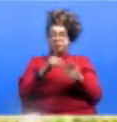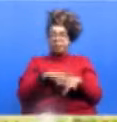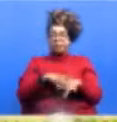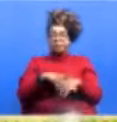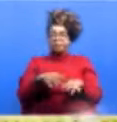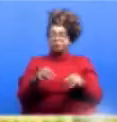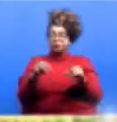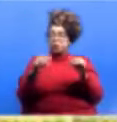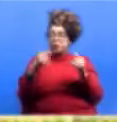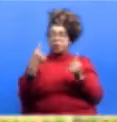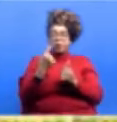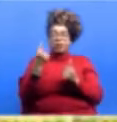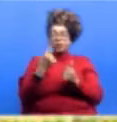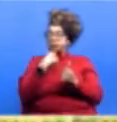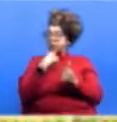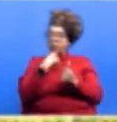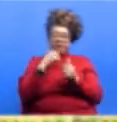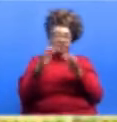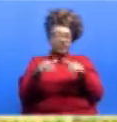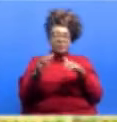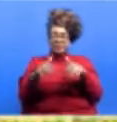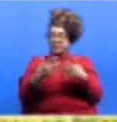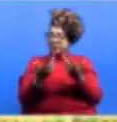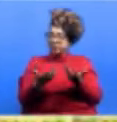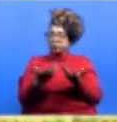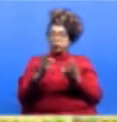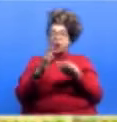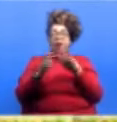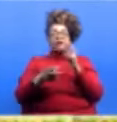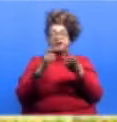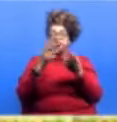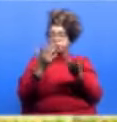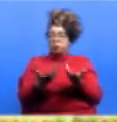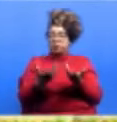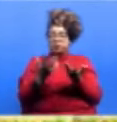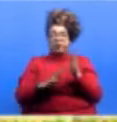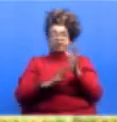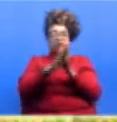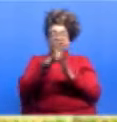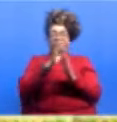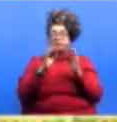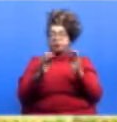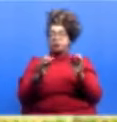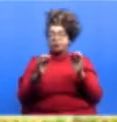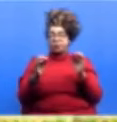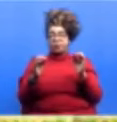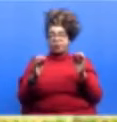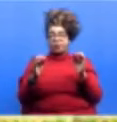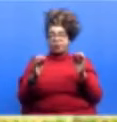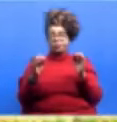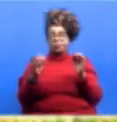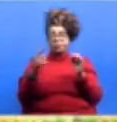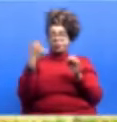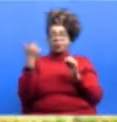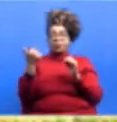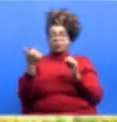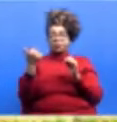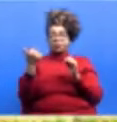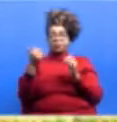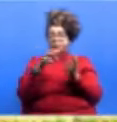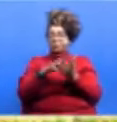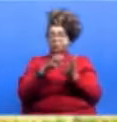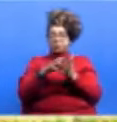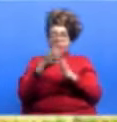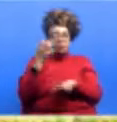Tunashindwa na hii kilimo itakuwaje na tujui tutavuna nini. Hiyo maendeleo ya kuwa tutapata maendeleo namna gani, manake hali imekuwa